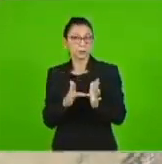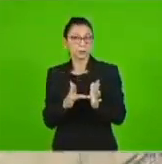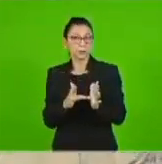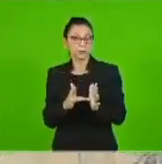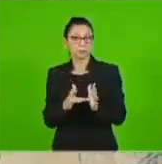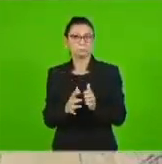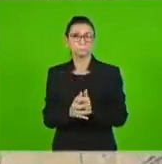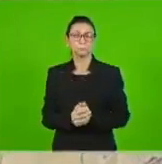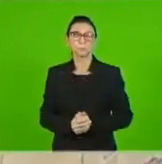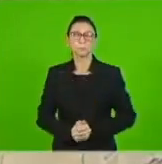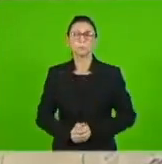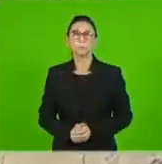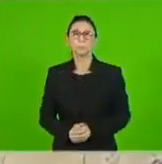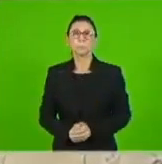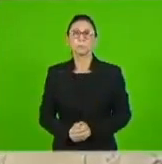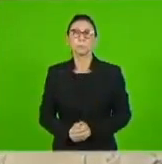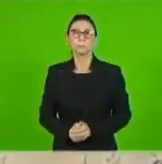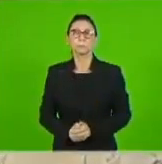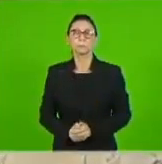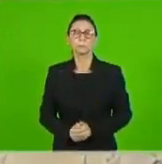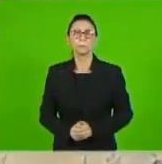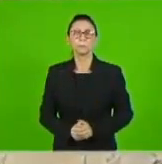soon return of the Lord Jesus.